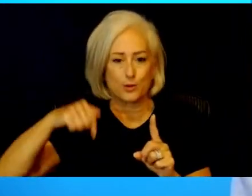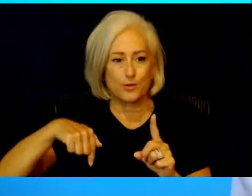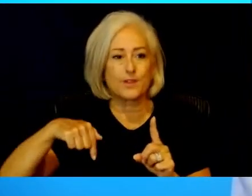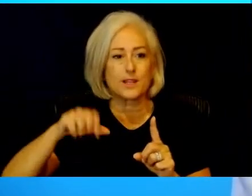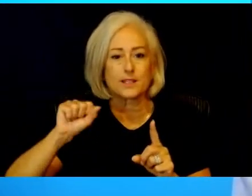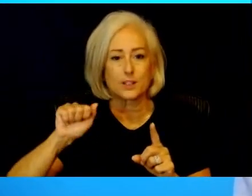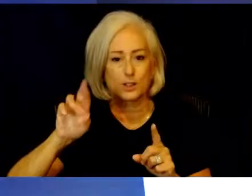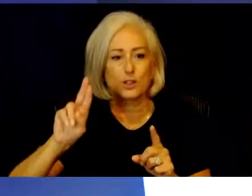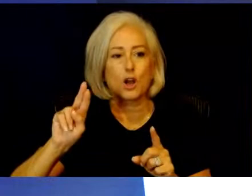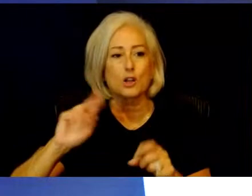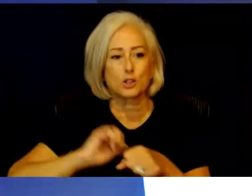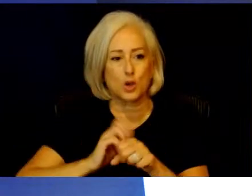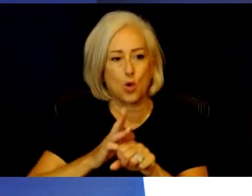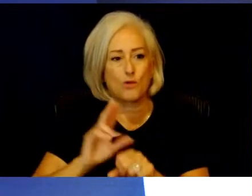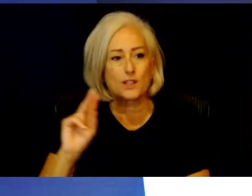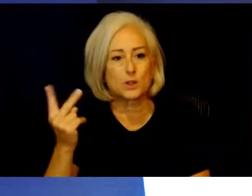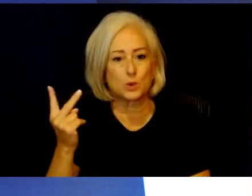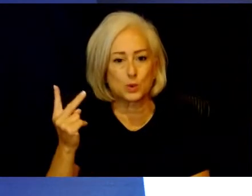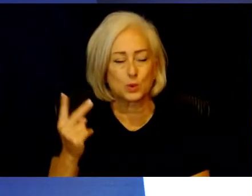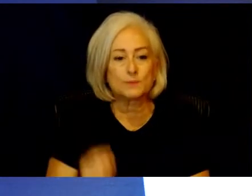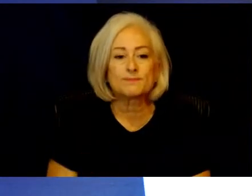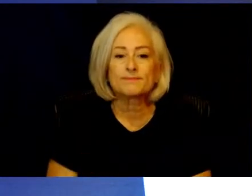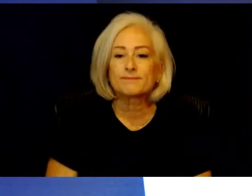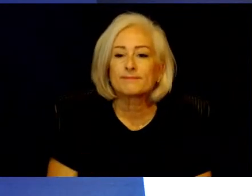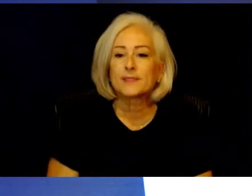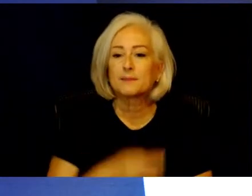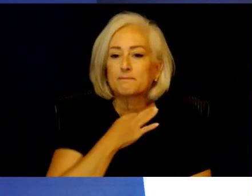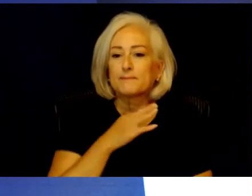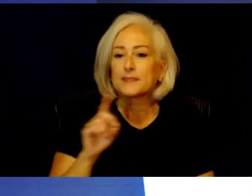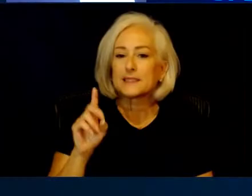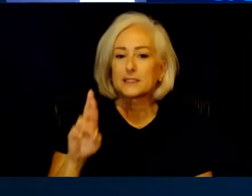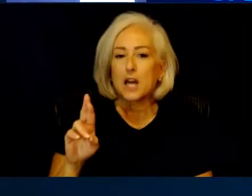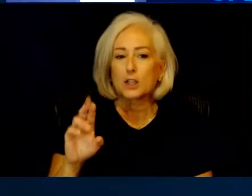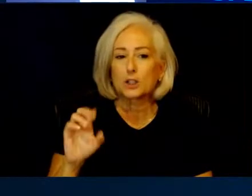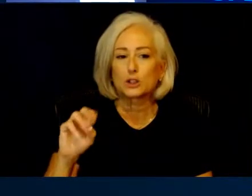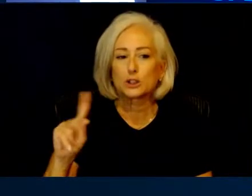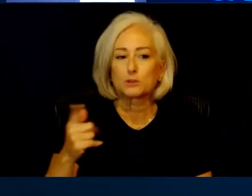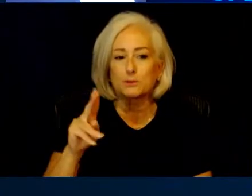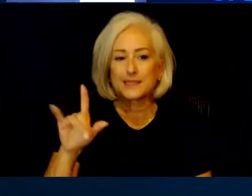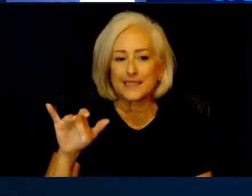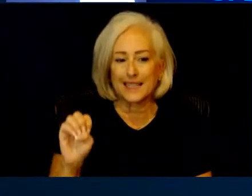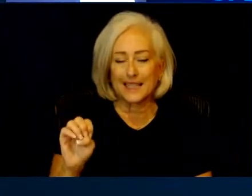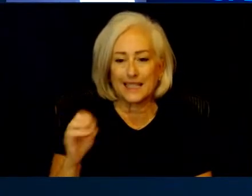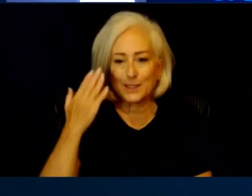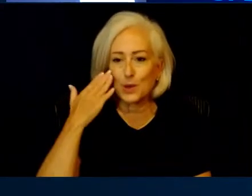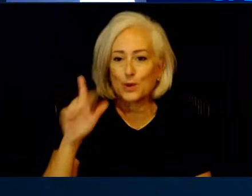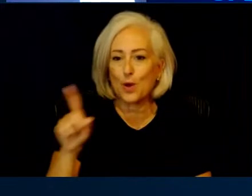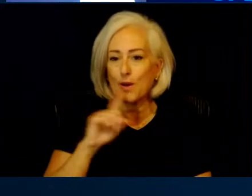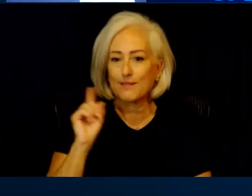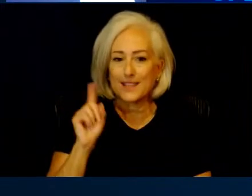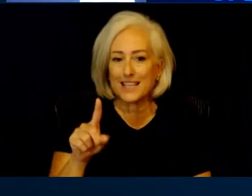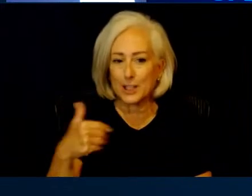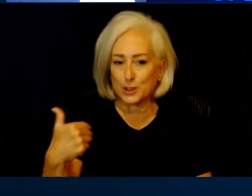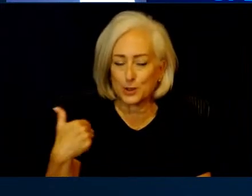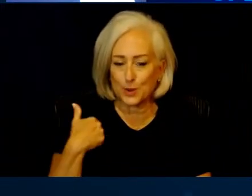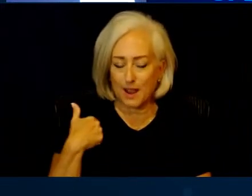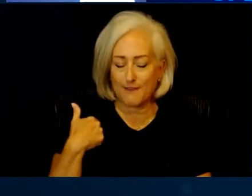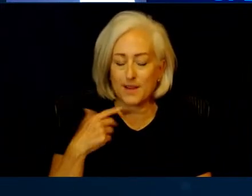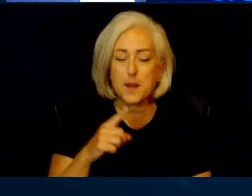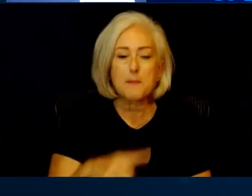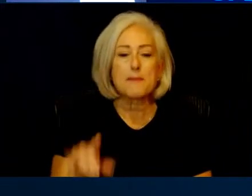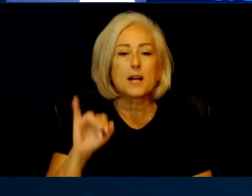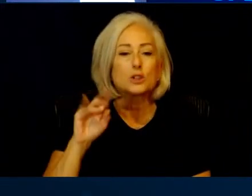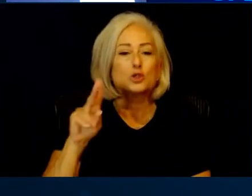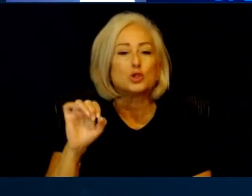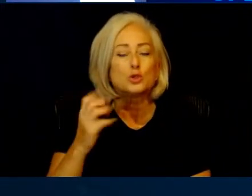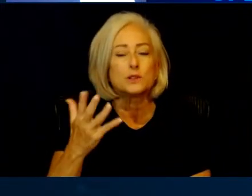SARS-CoV-2. Question for Dr. Schmidt-Key. This is an interesting one. Not sure if you have the answer to this one off the bat, but Julie wants to know